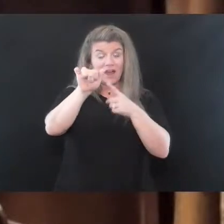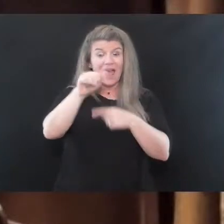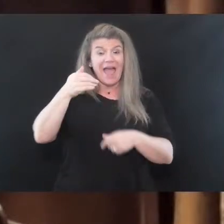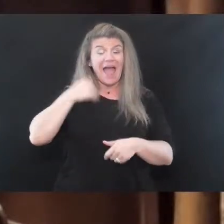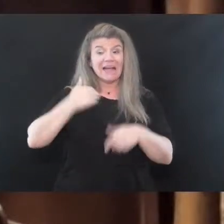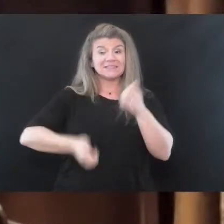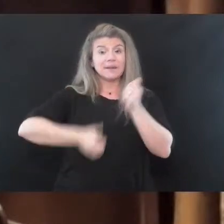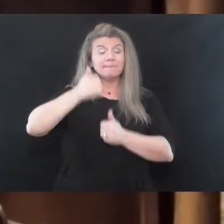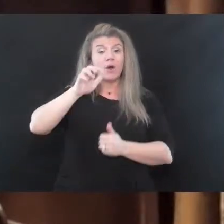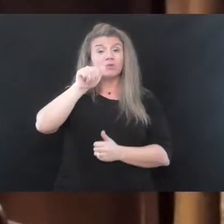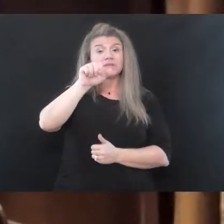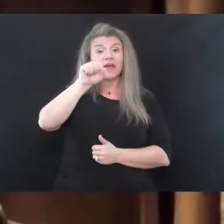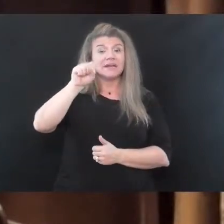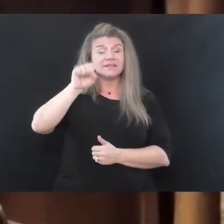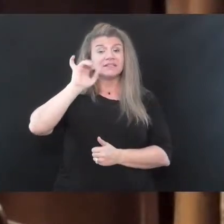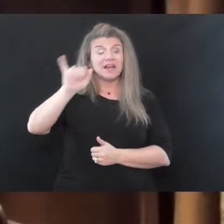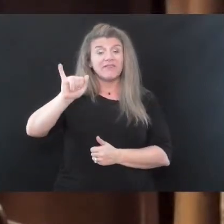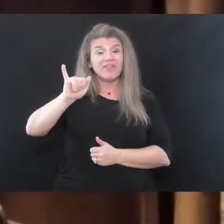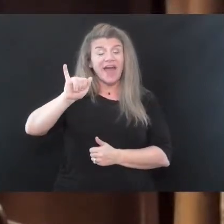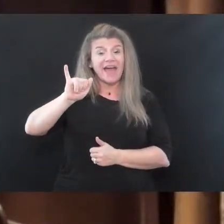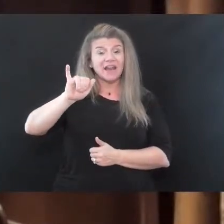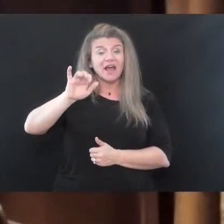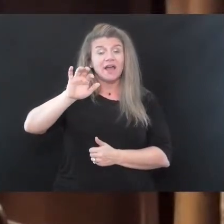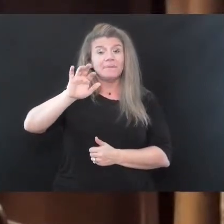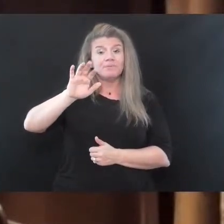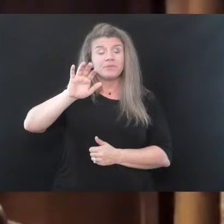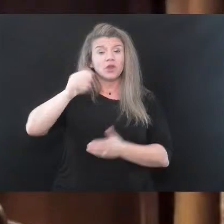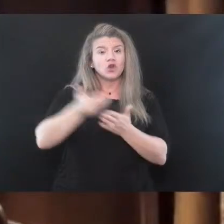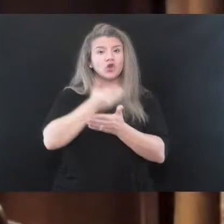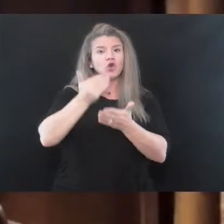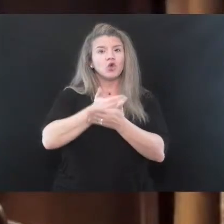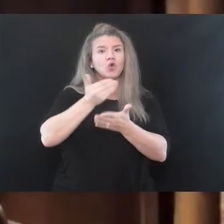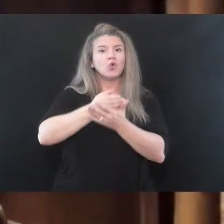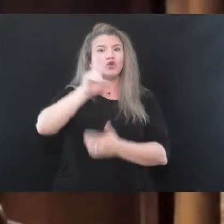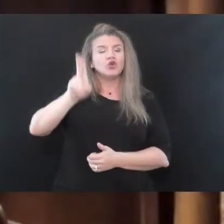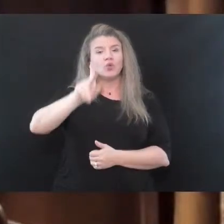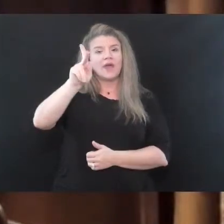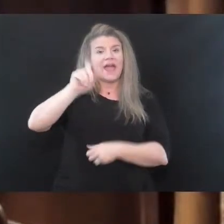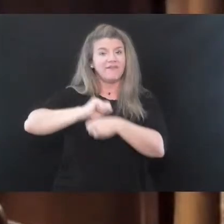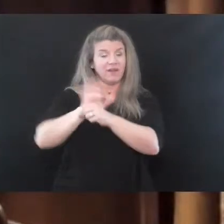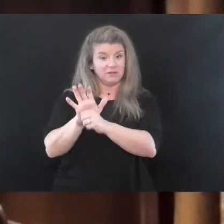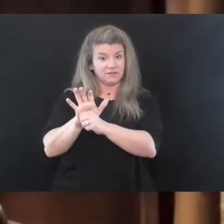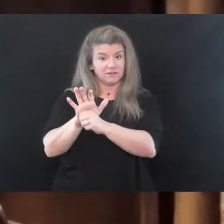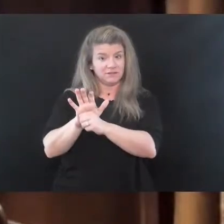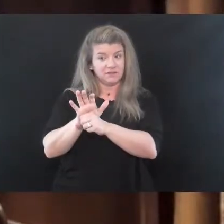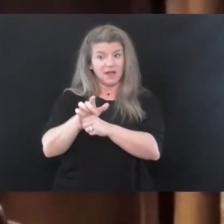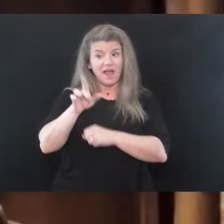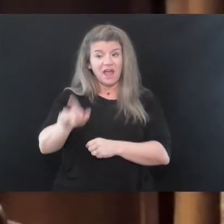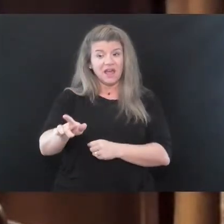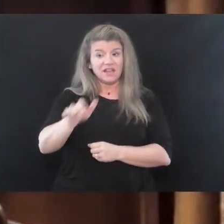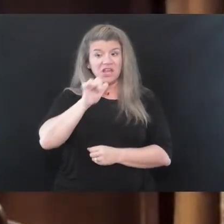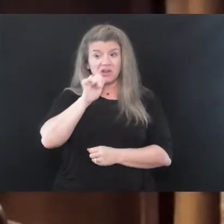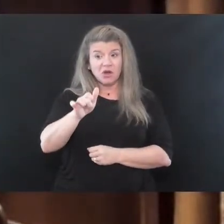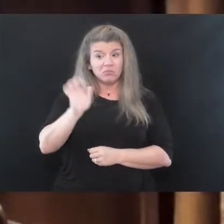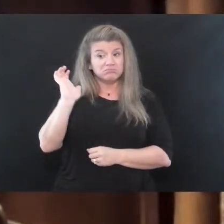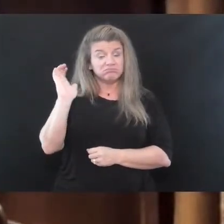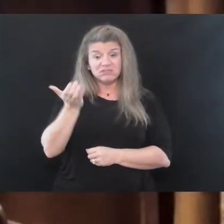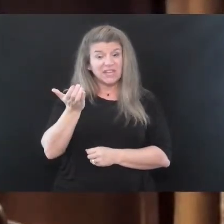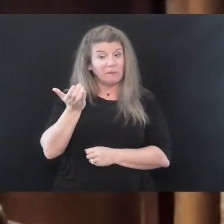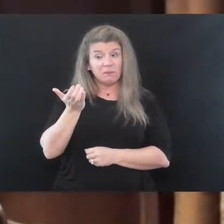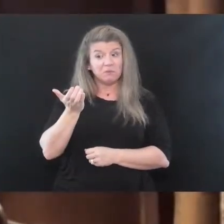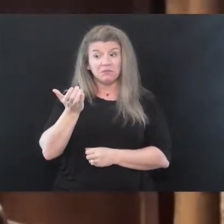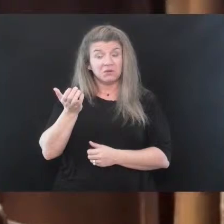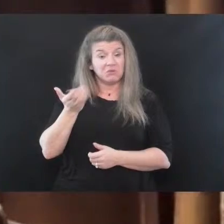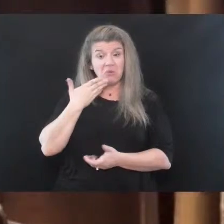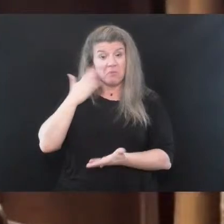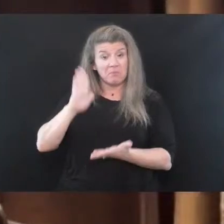cases of the variant virus of the United Kingdom variant and doesn't seem to be doing nearly as